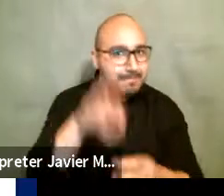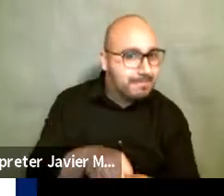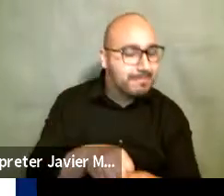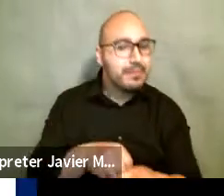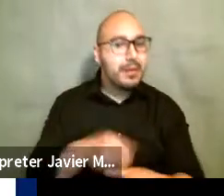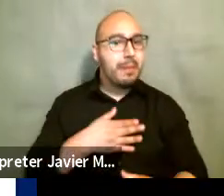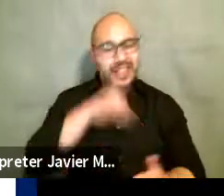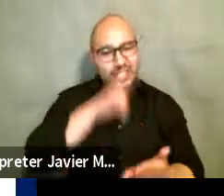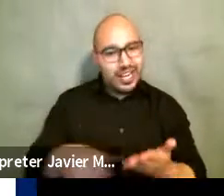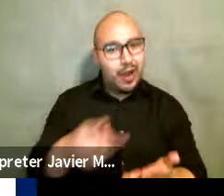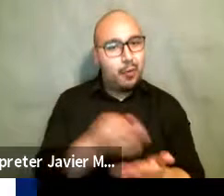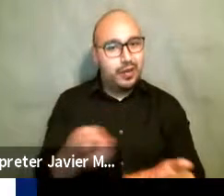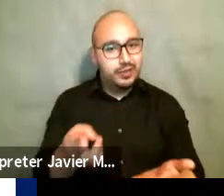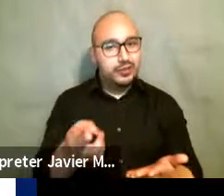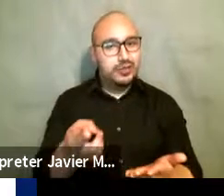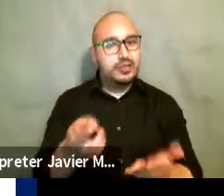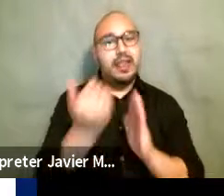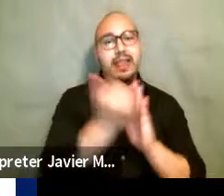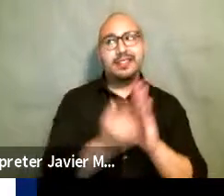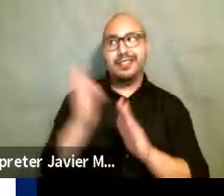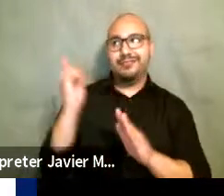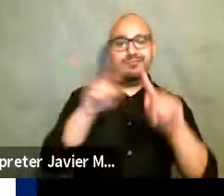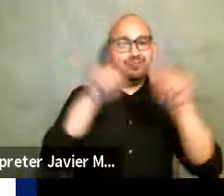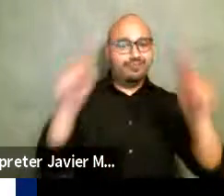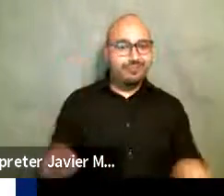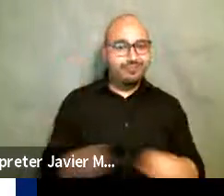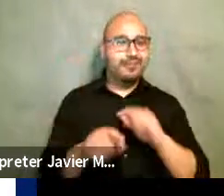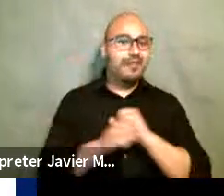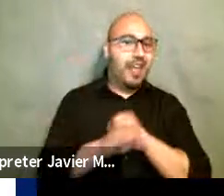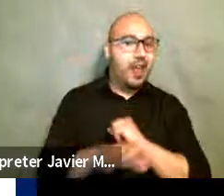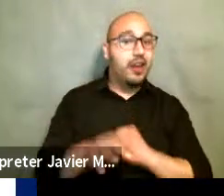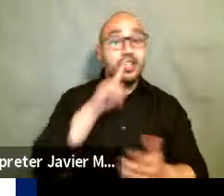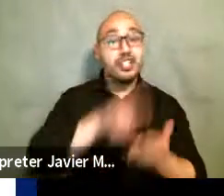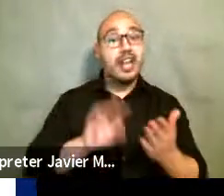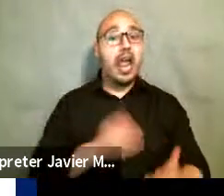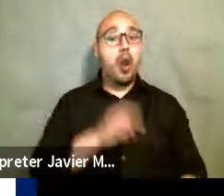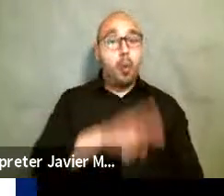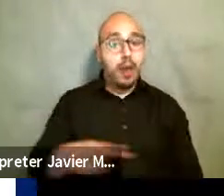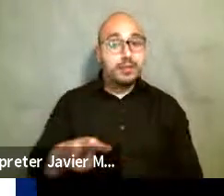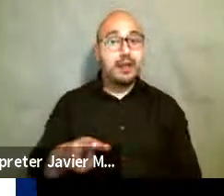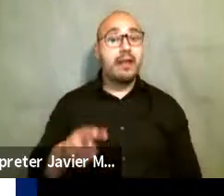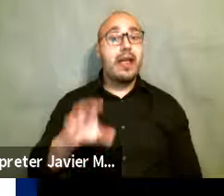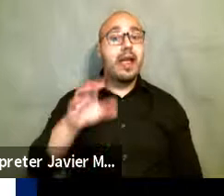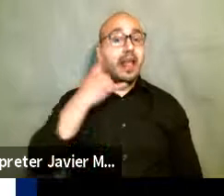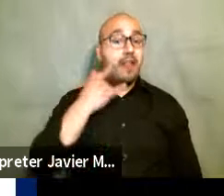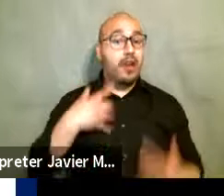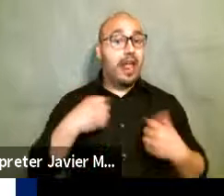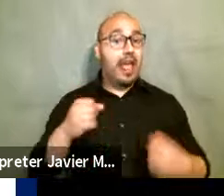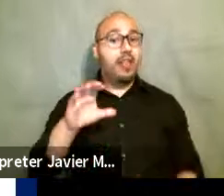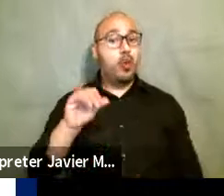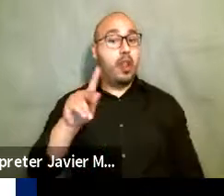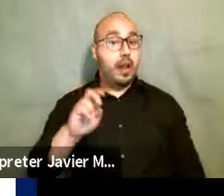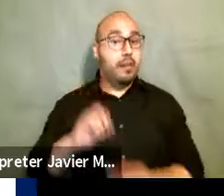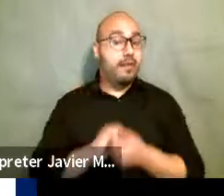the resources listed on the flyer. Check out our website. The California Health Collaborative does also offer other